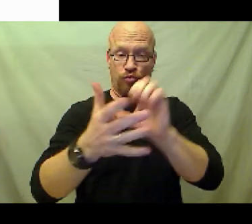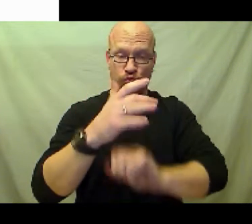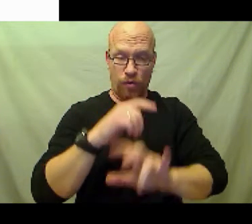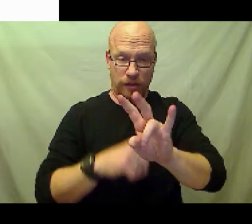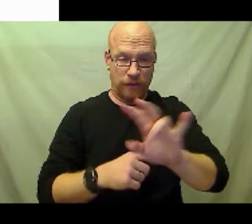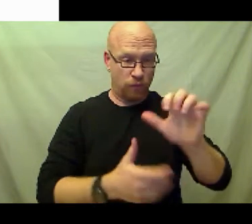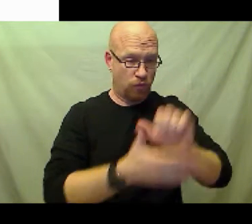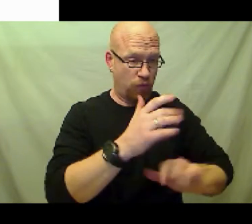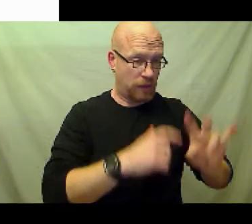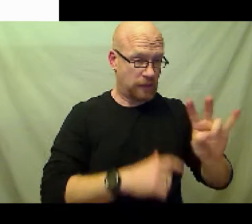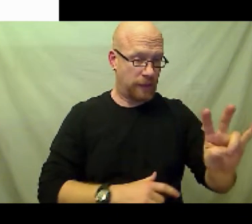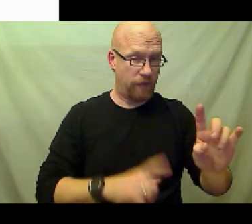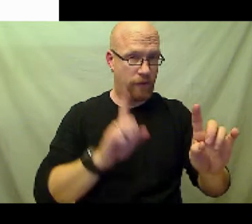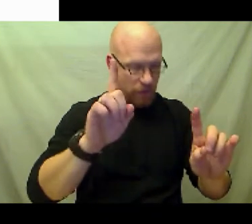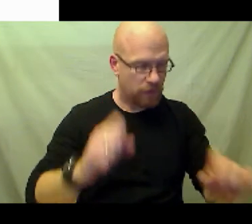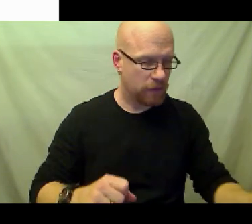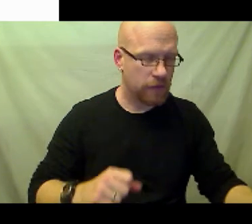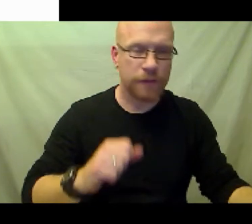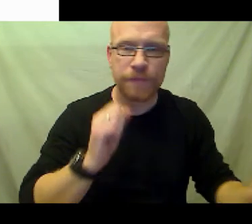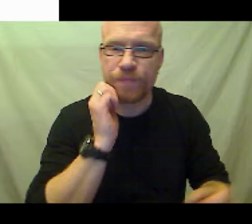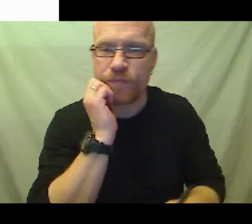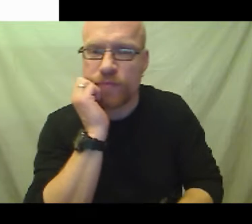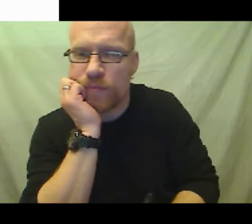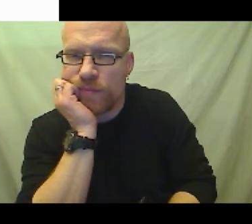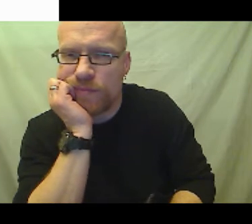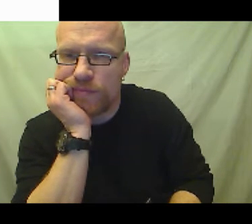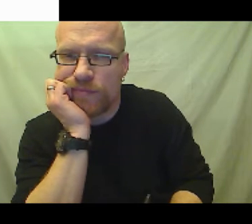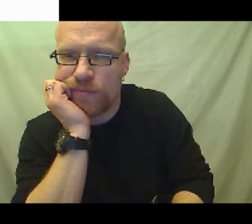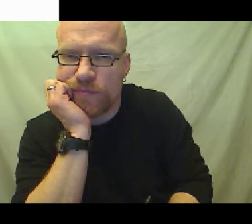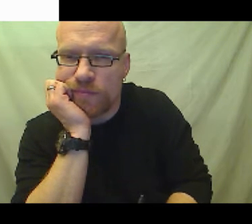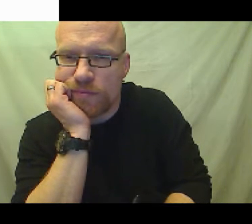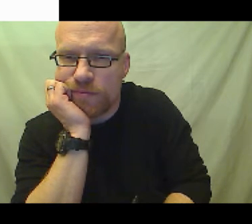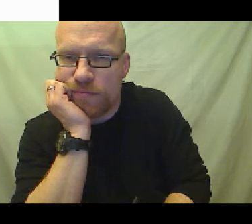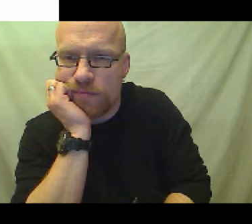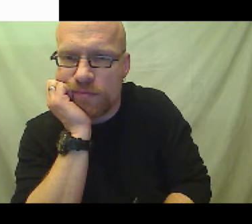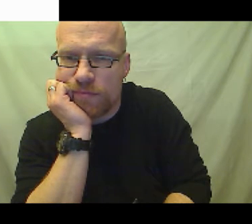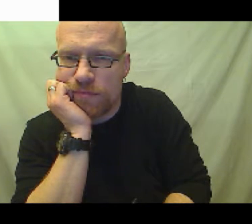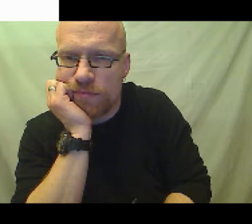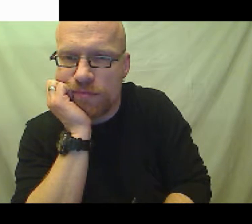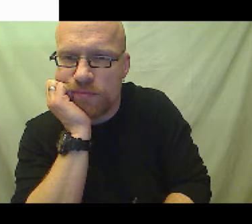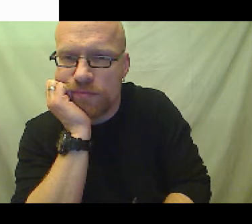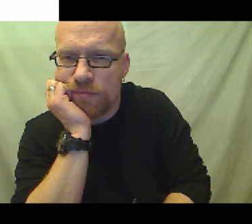Plus 7, we're going to subtract 7 both sides, and we're going to see what happens.